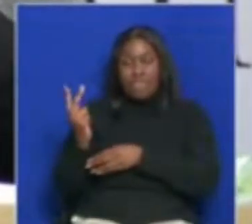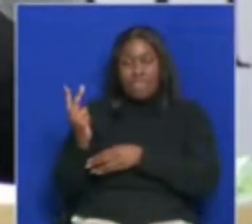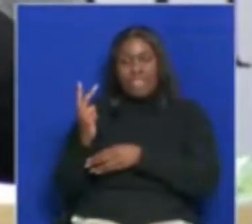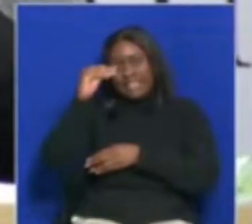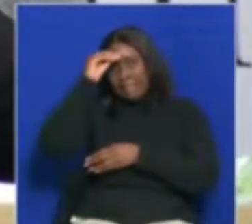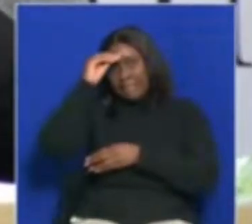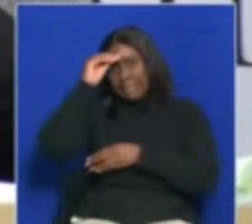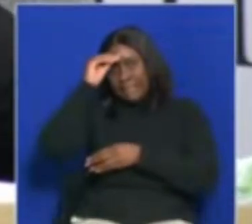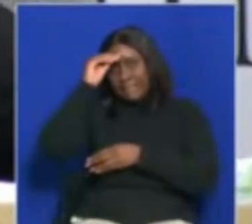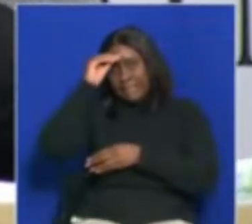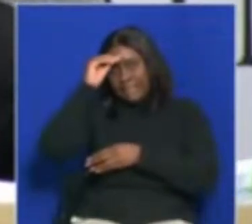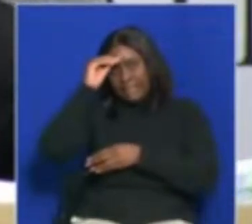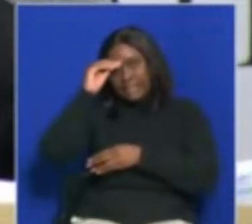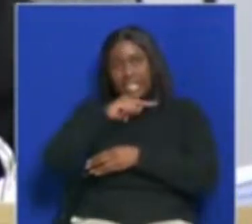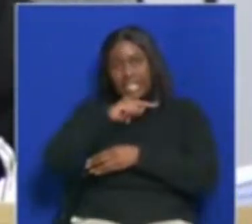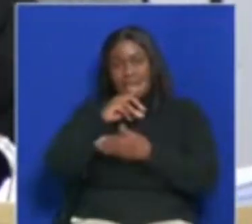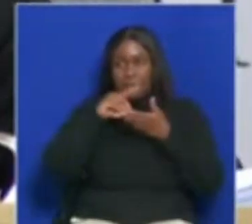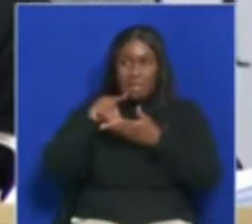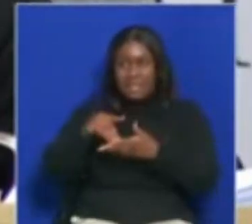And